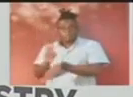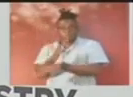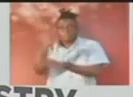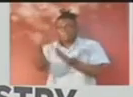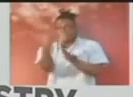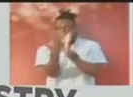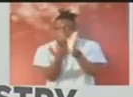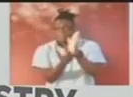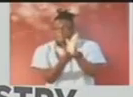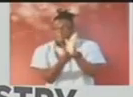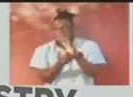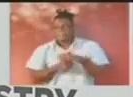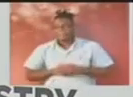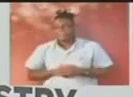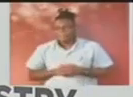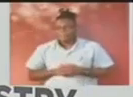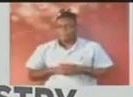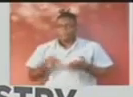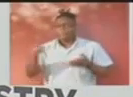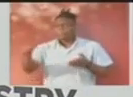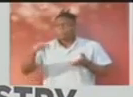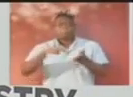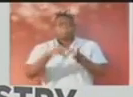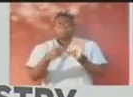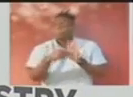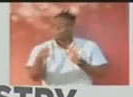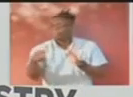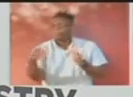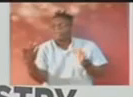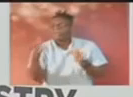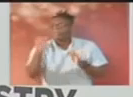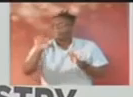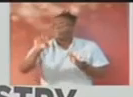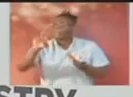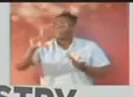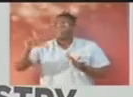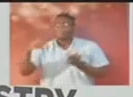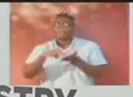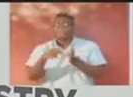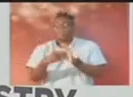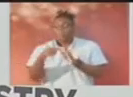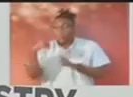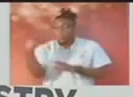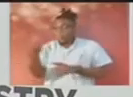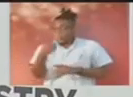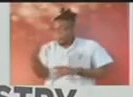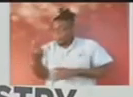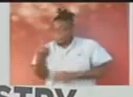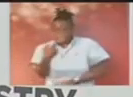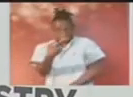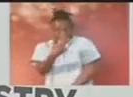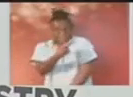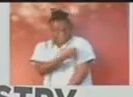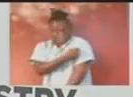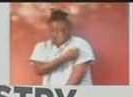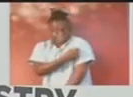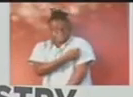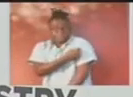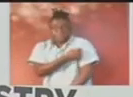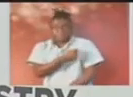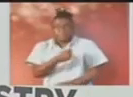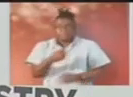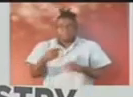pre-qualification, this is what it means. Only vaccines that have undergone what's called phase 2 and phase